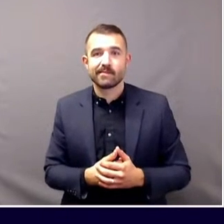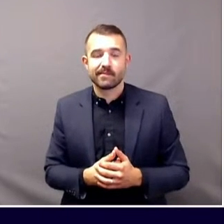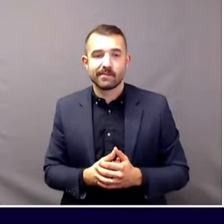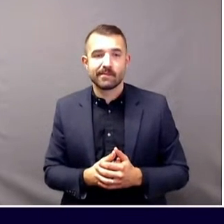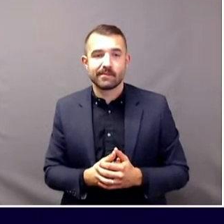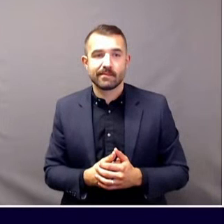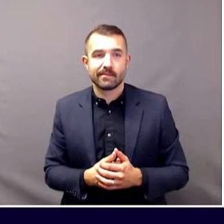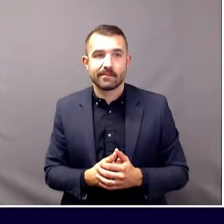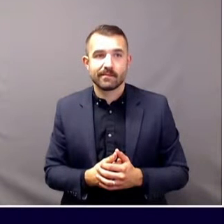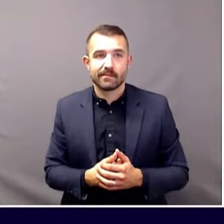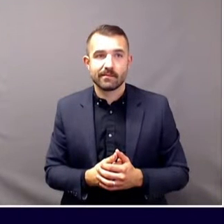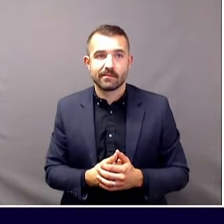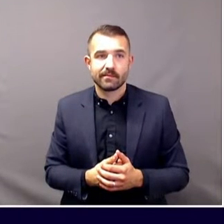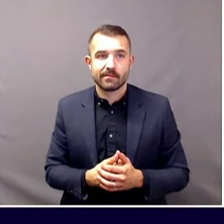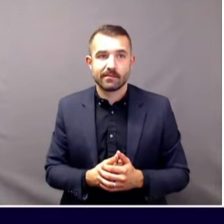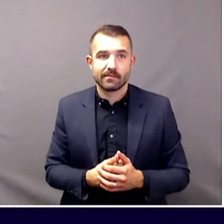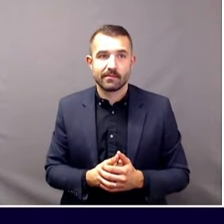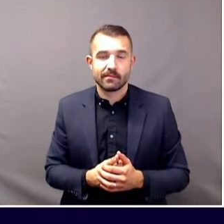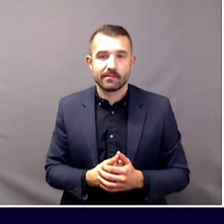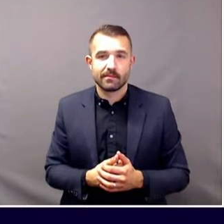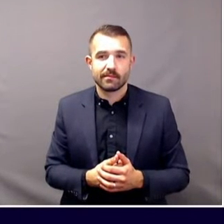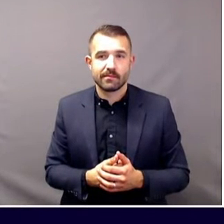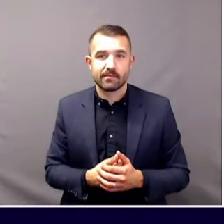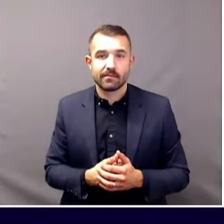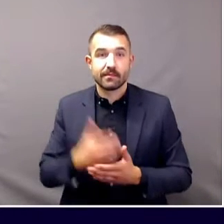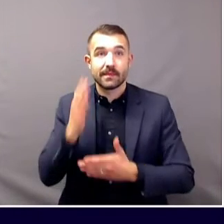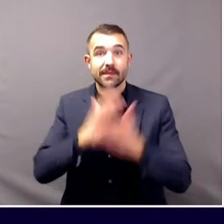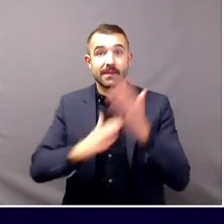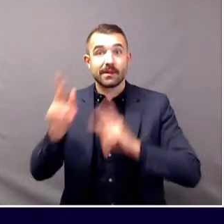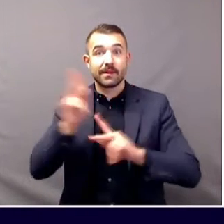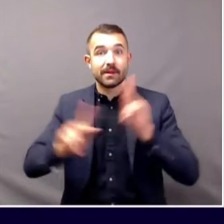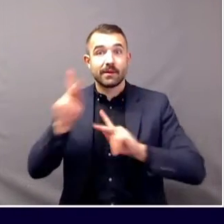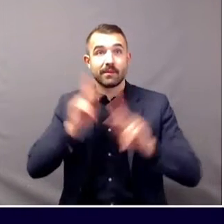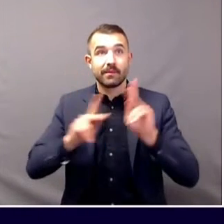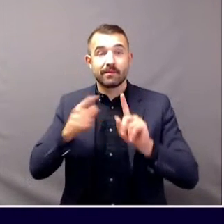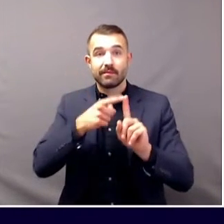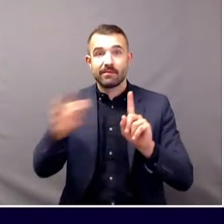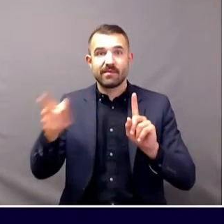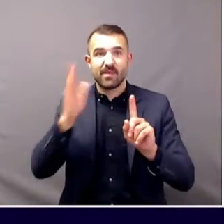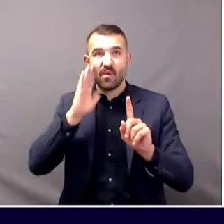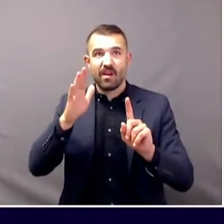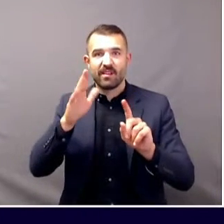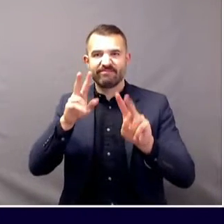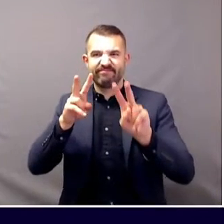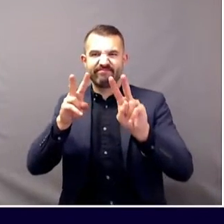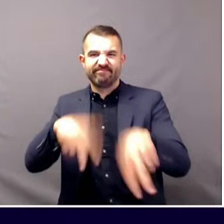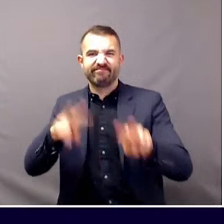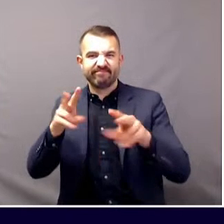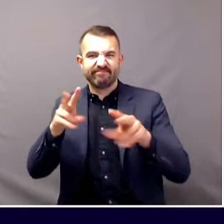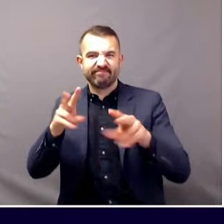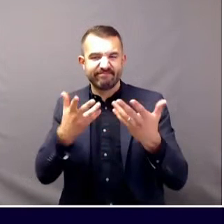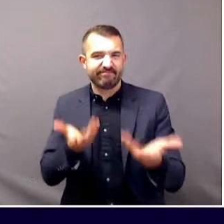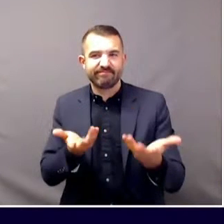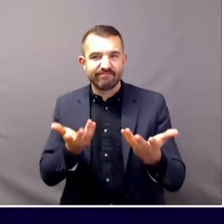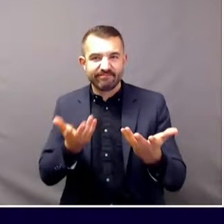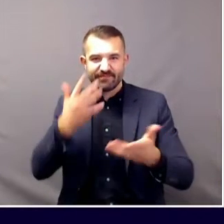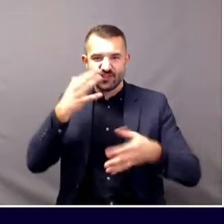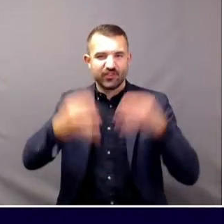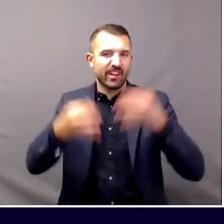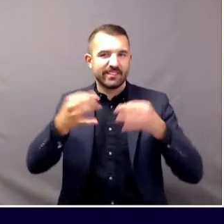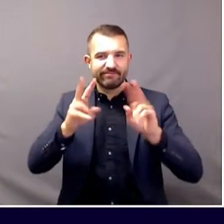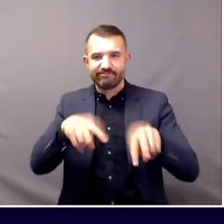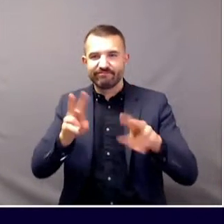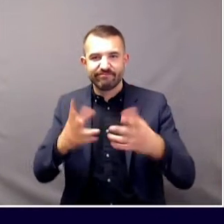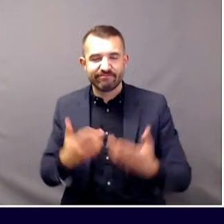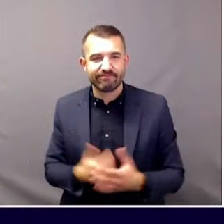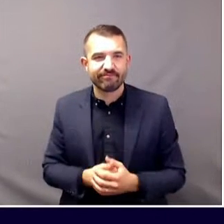stigmatizing certain behaviors. I want to caution people about behaviors that we believe are risky, gatherings,